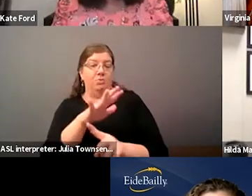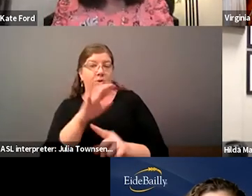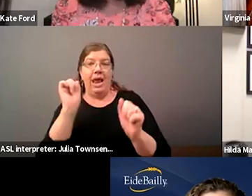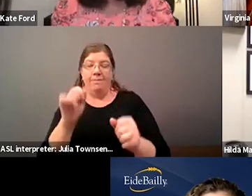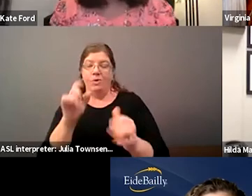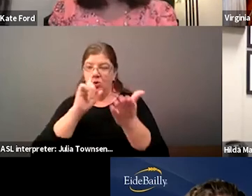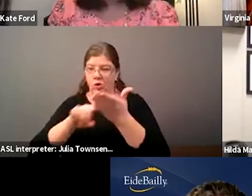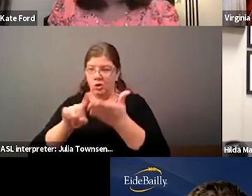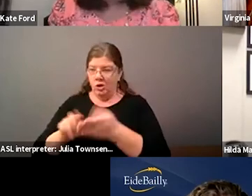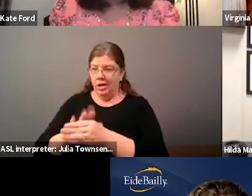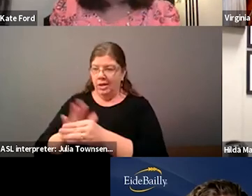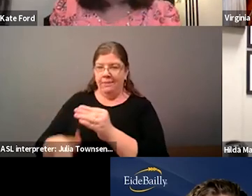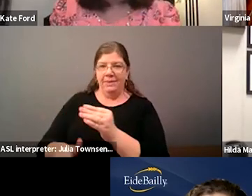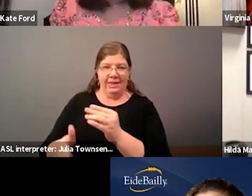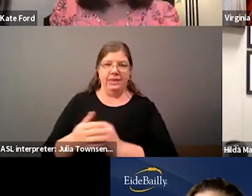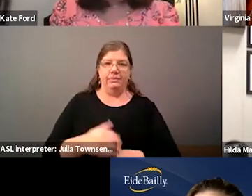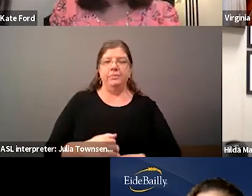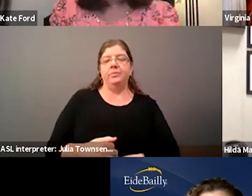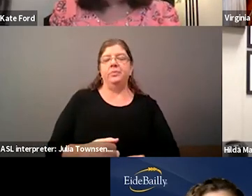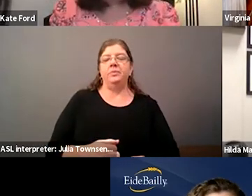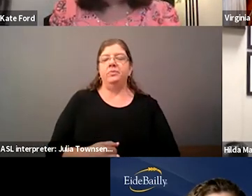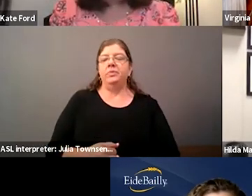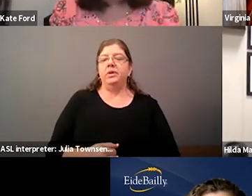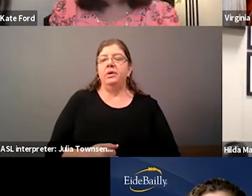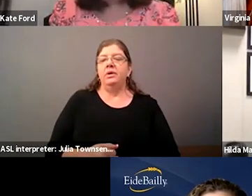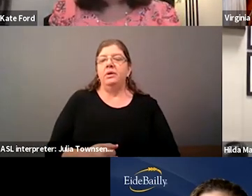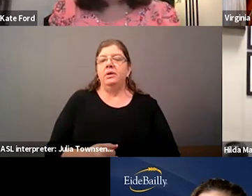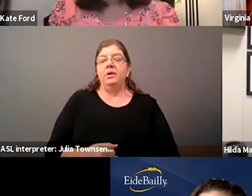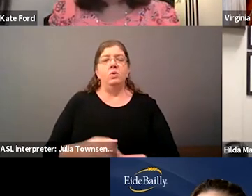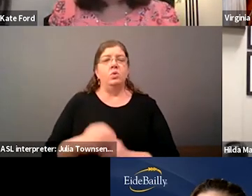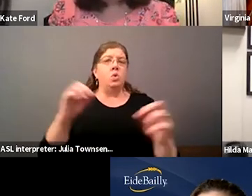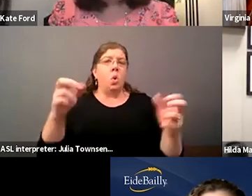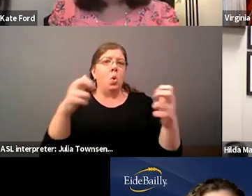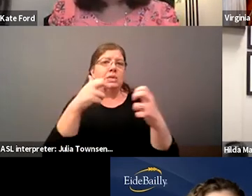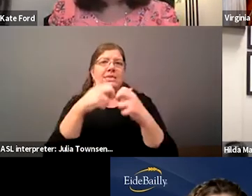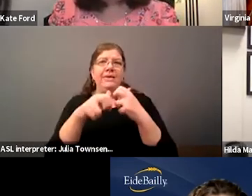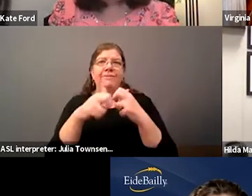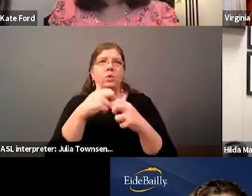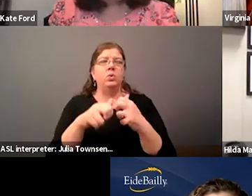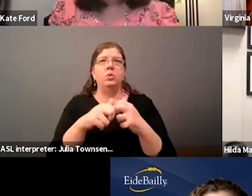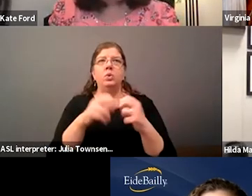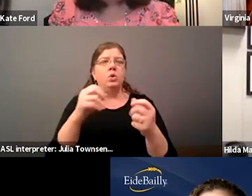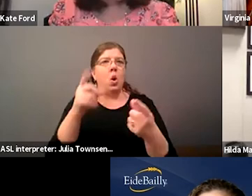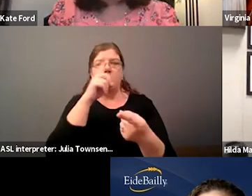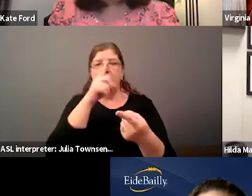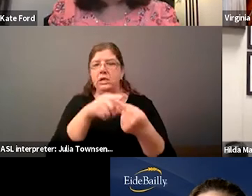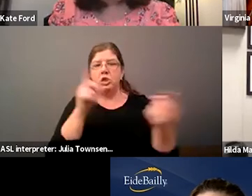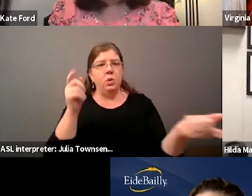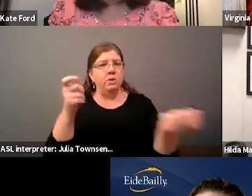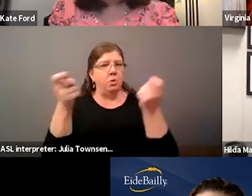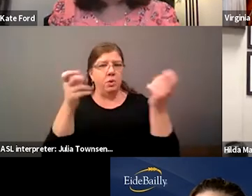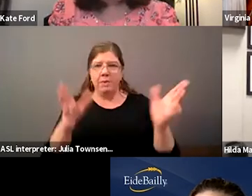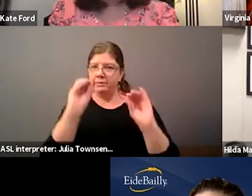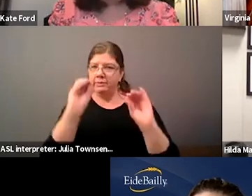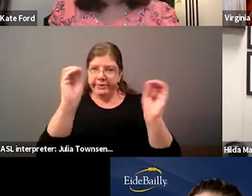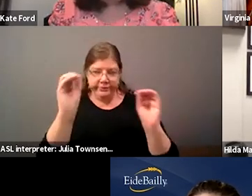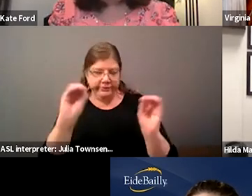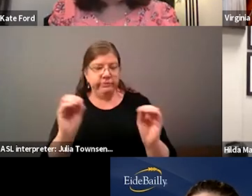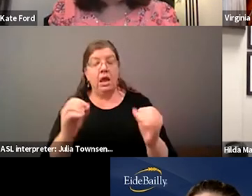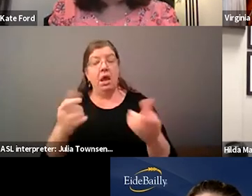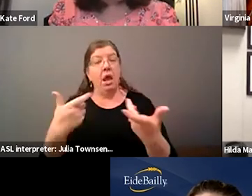audit still completed um but no difficulties no disagreements with management and